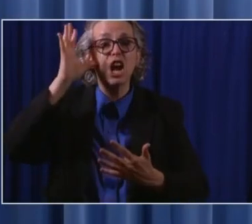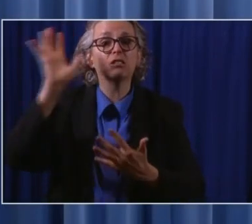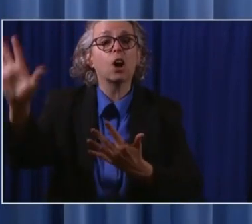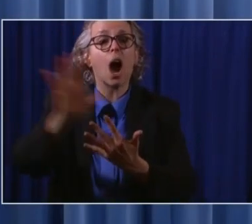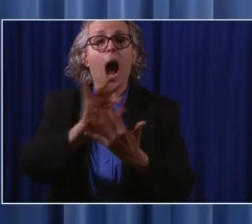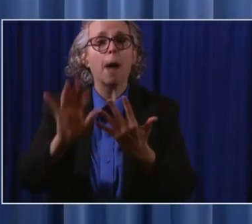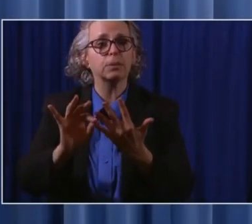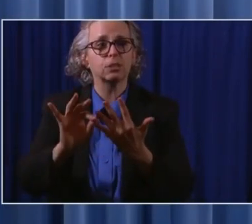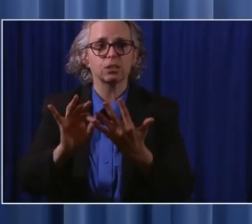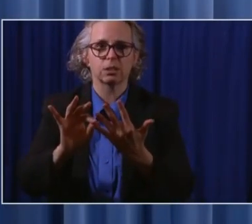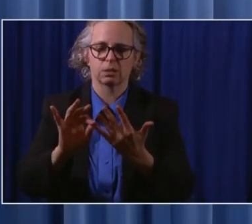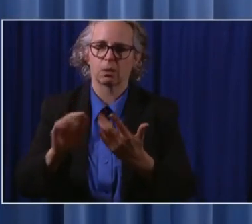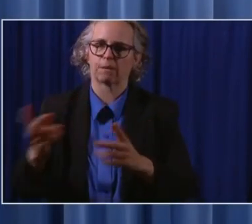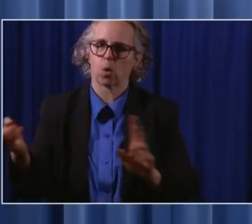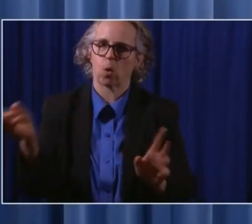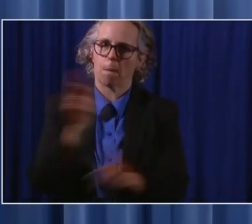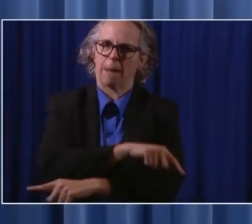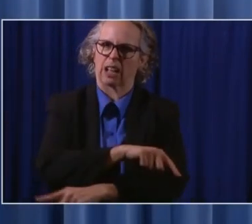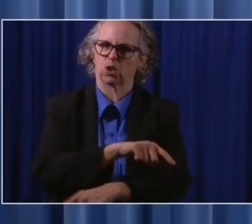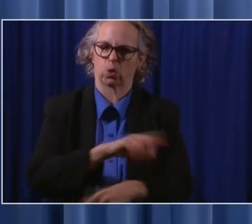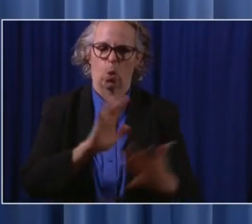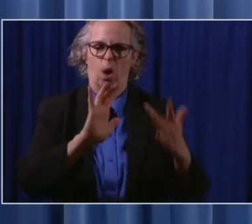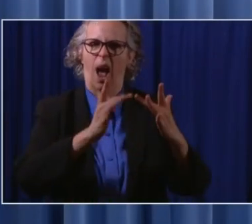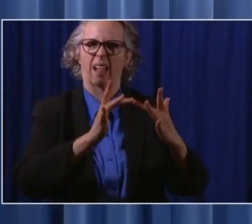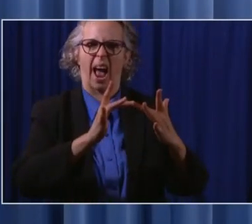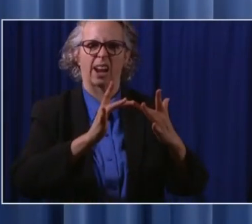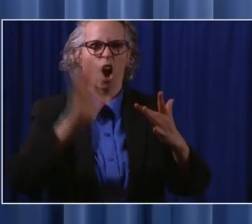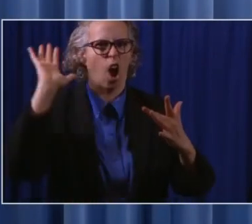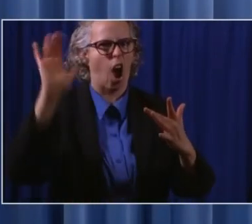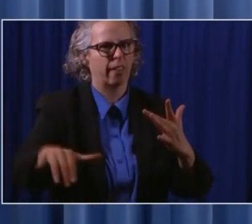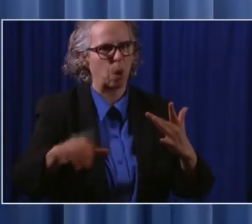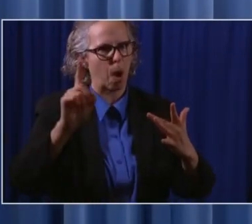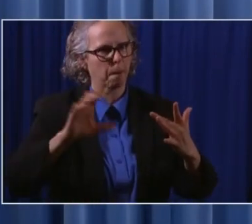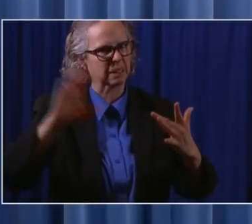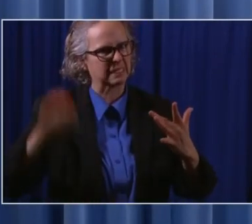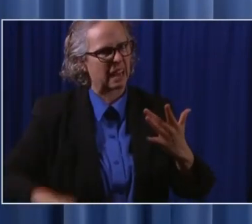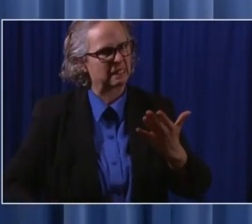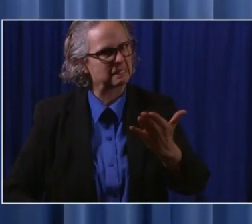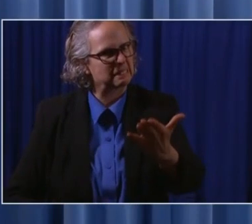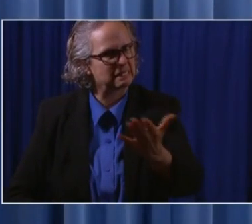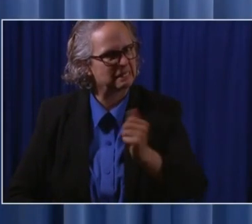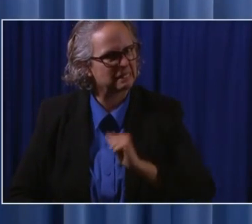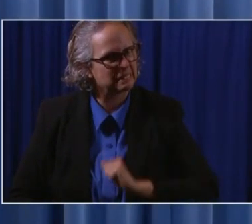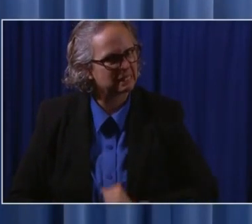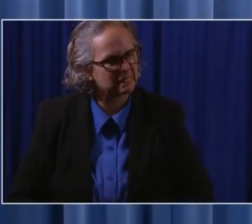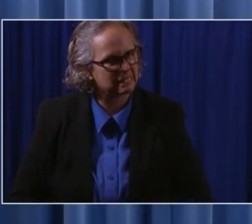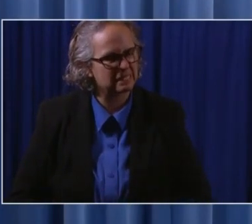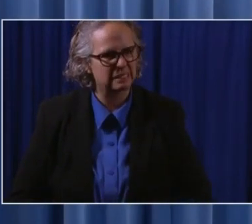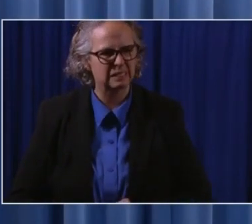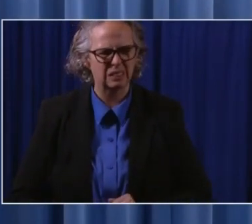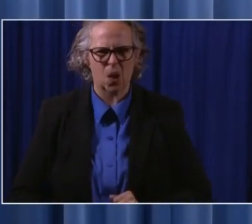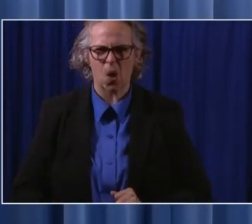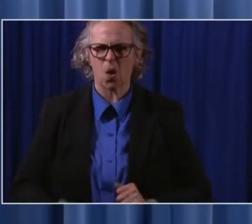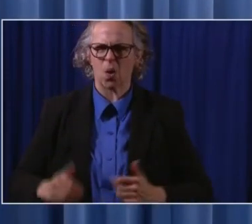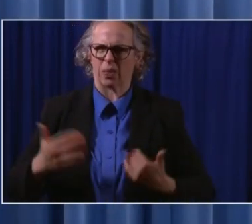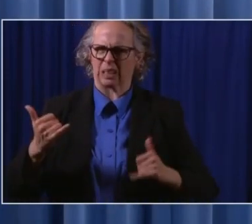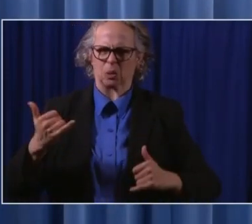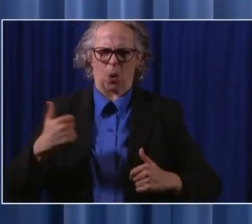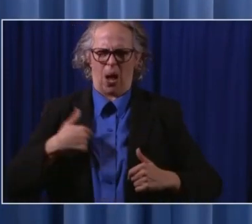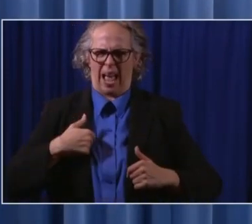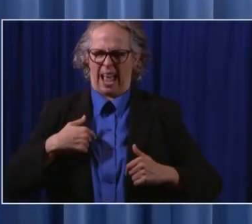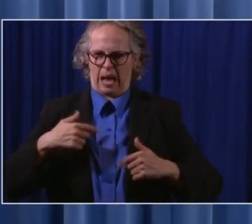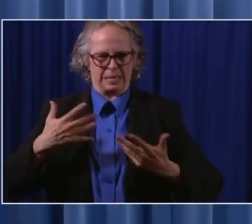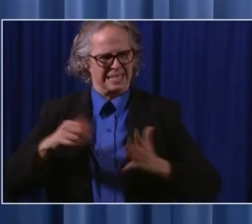tough decisions. I have not put my thumb on the scale, so to speak. I've not at this point said, look, everybody should go virtual, everybody should